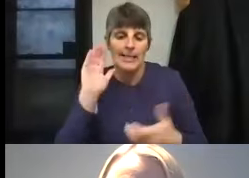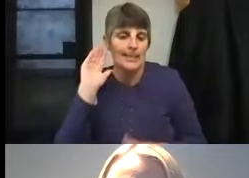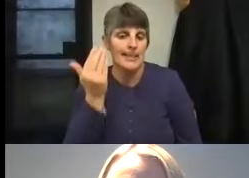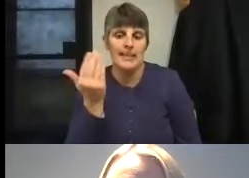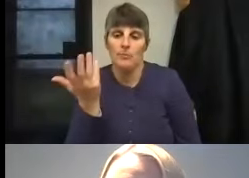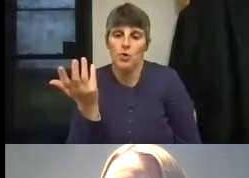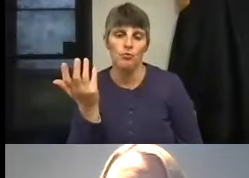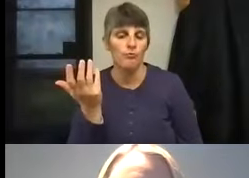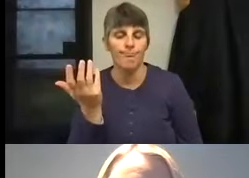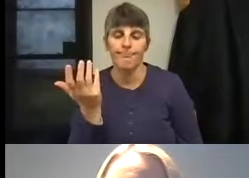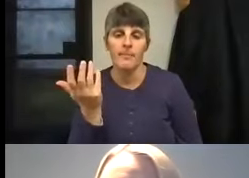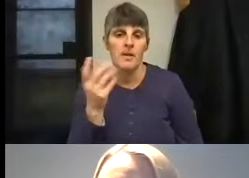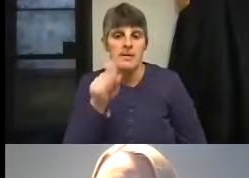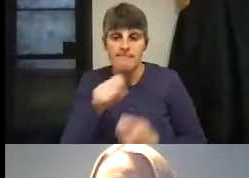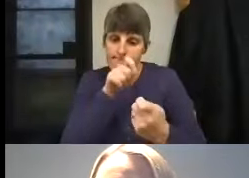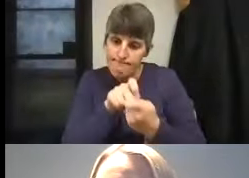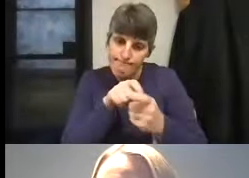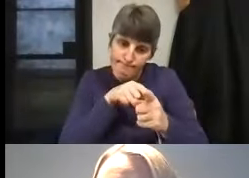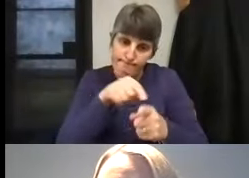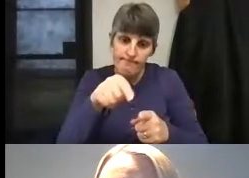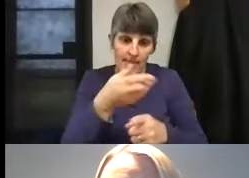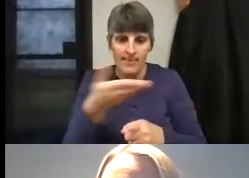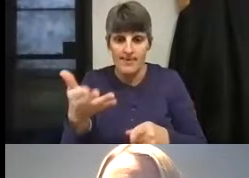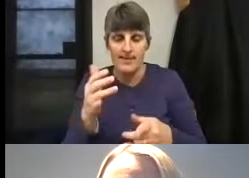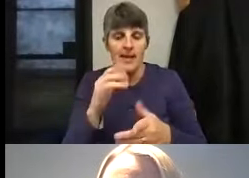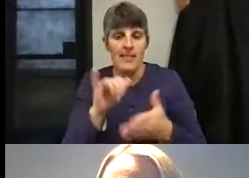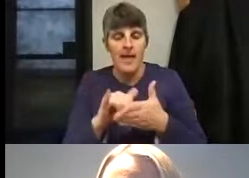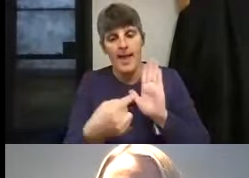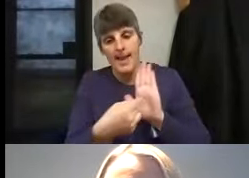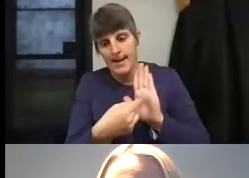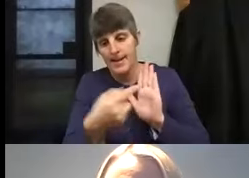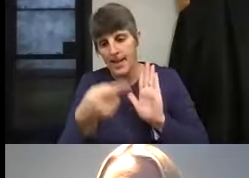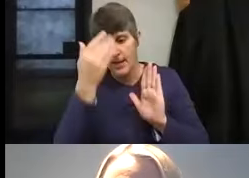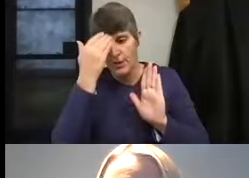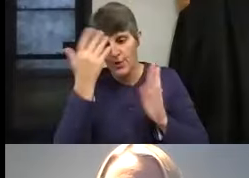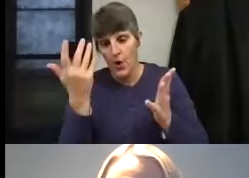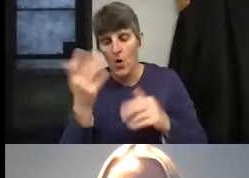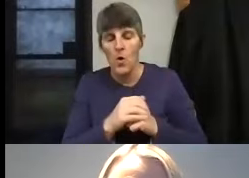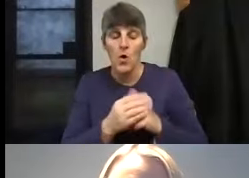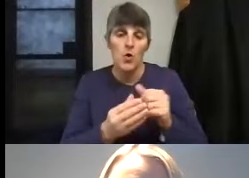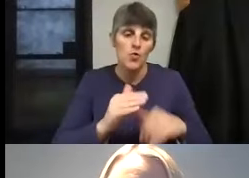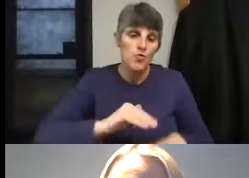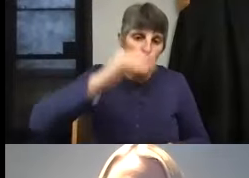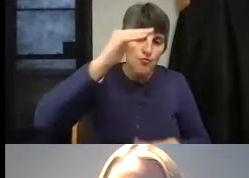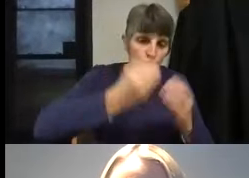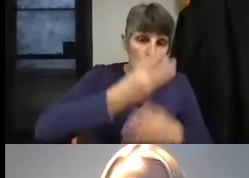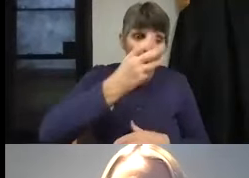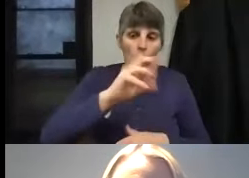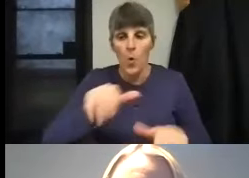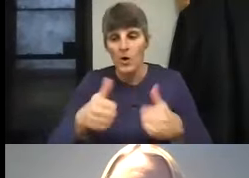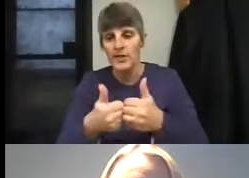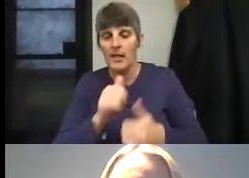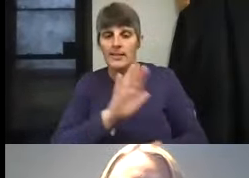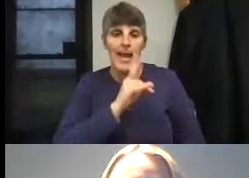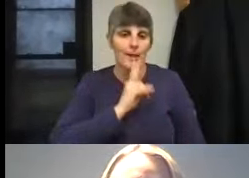to pinpoint things that indicate, growth and challenge when they're that